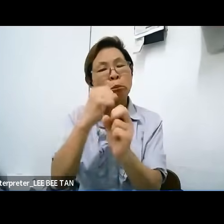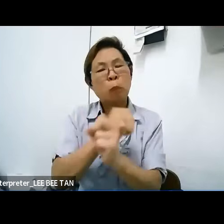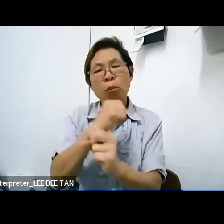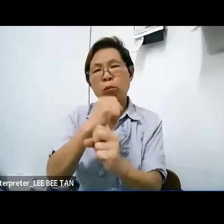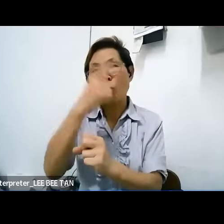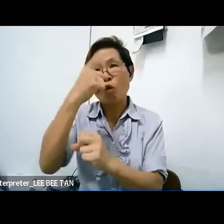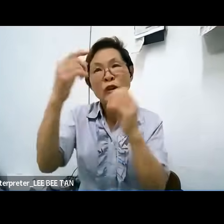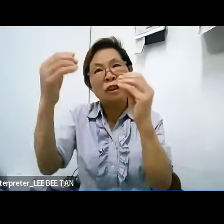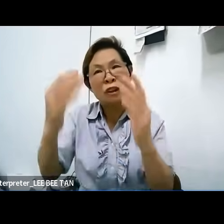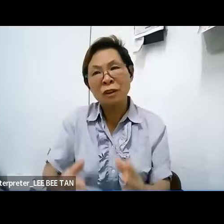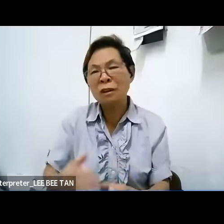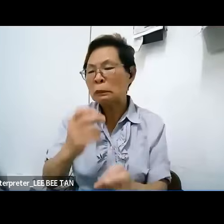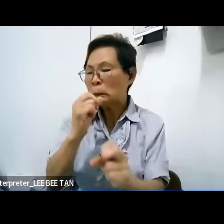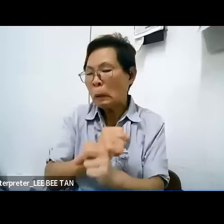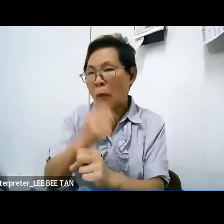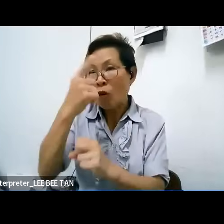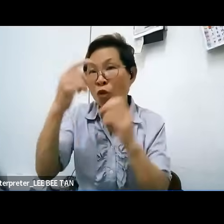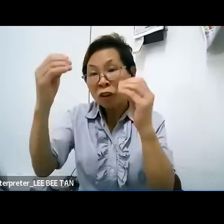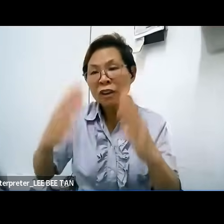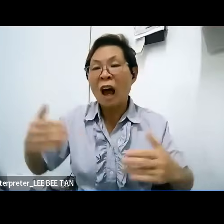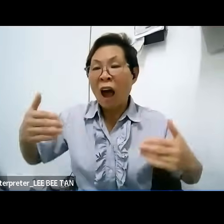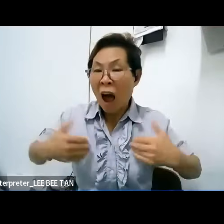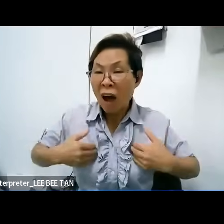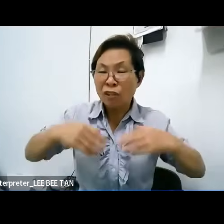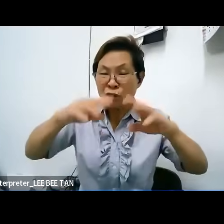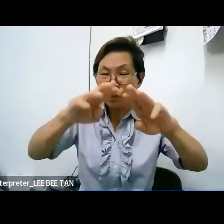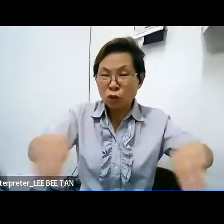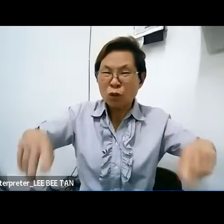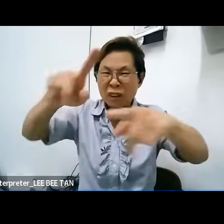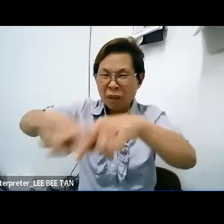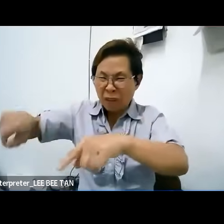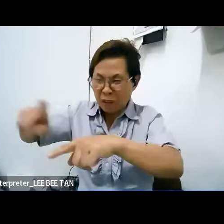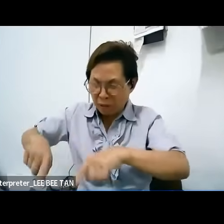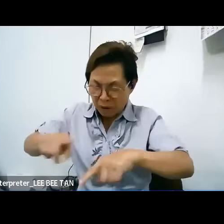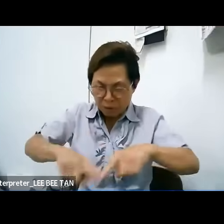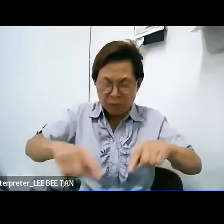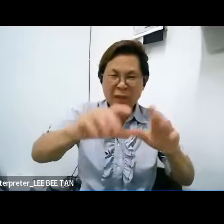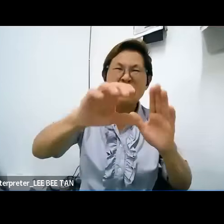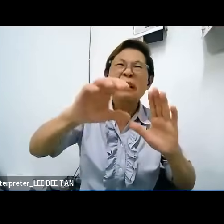our teachers when they have students with diverse needs. How do they,